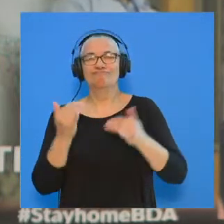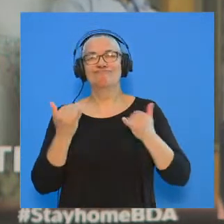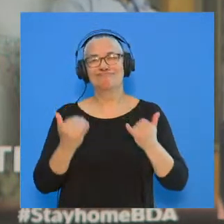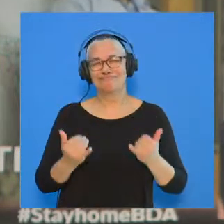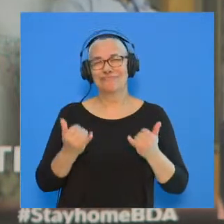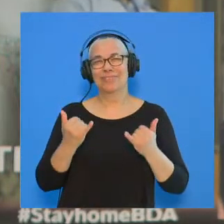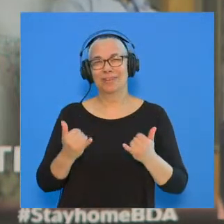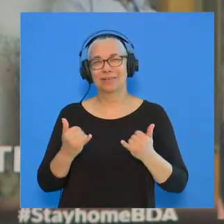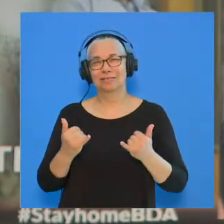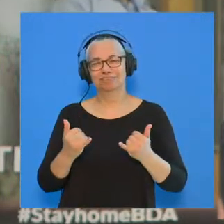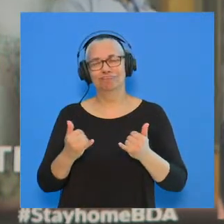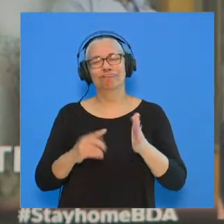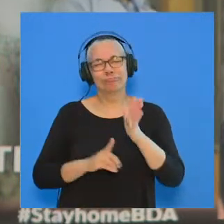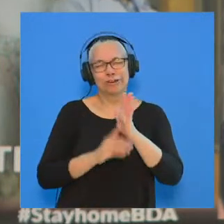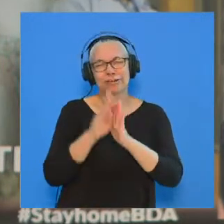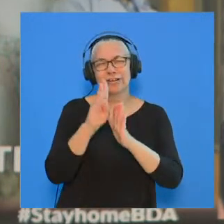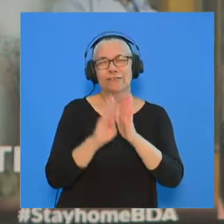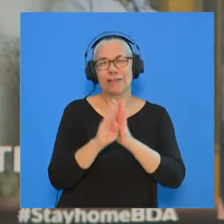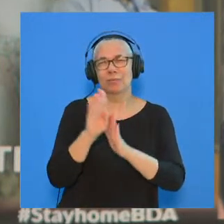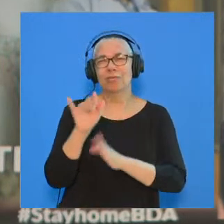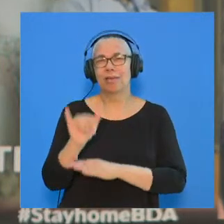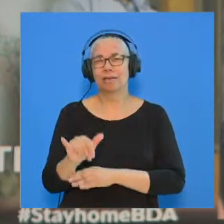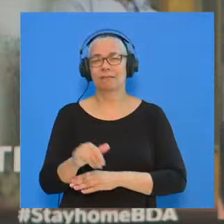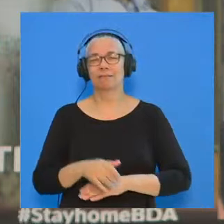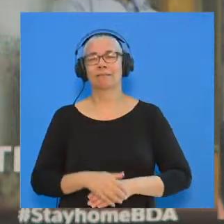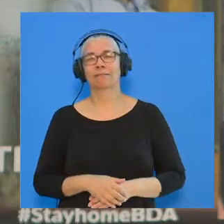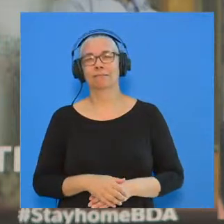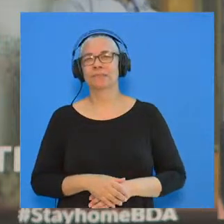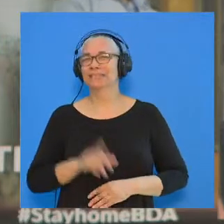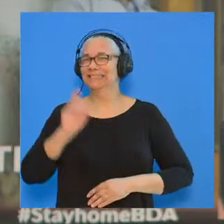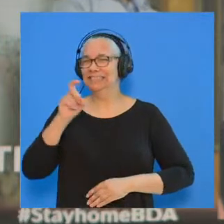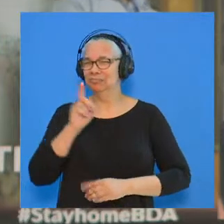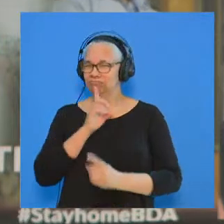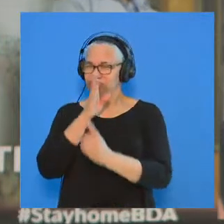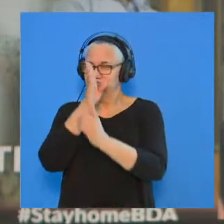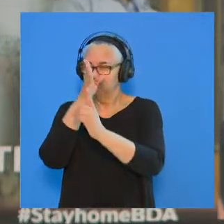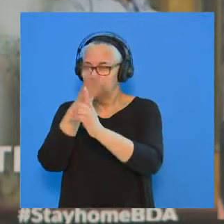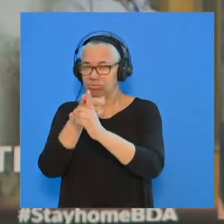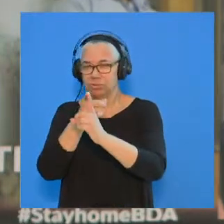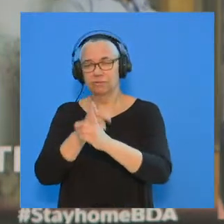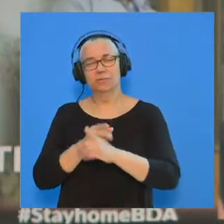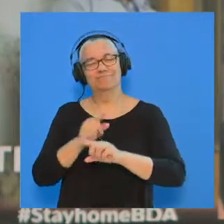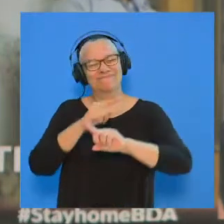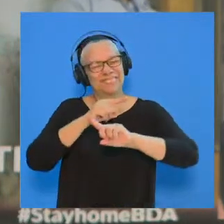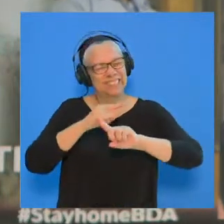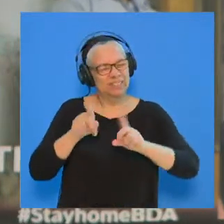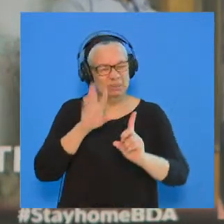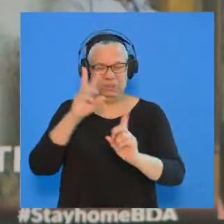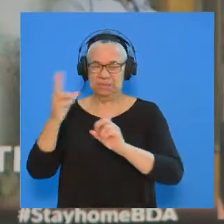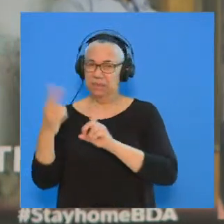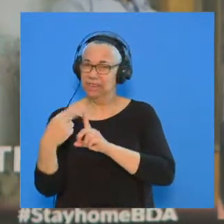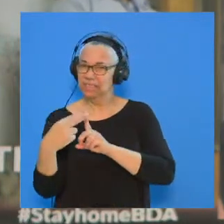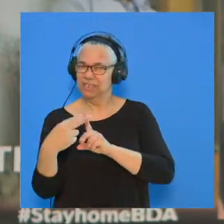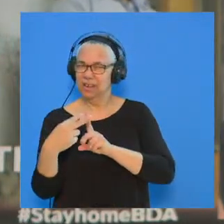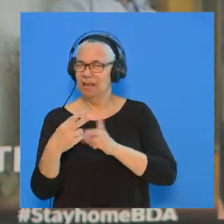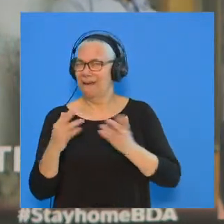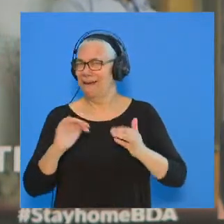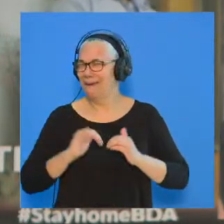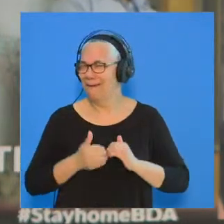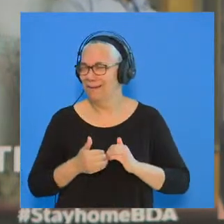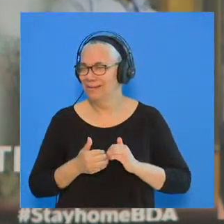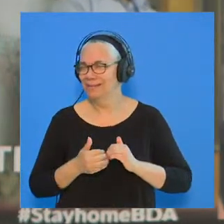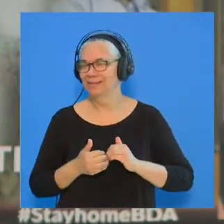to build on this. But I think that we need to approach this from a different perspective. And the perspective which we need to approach this is,